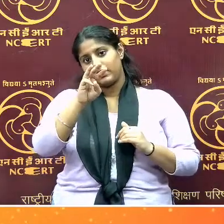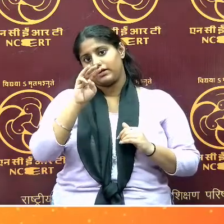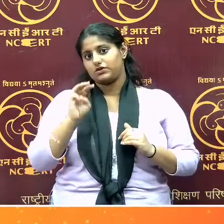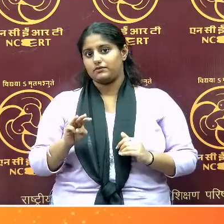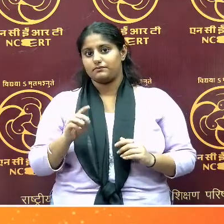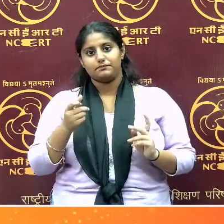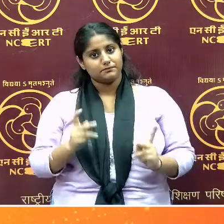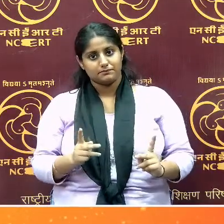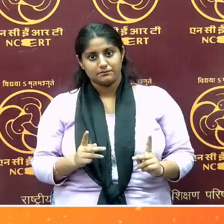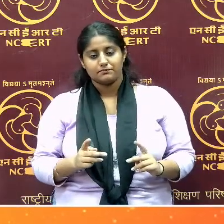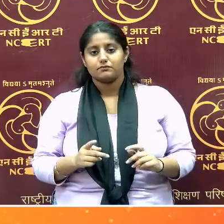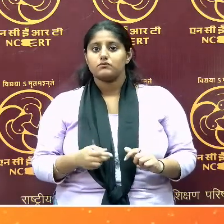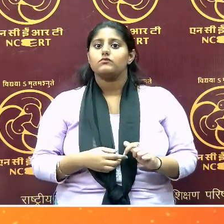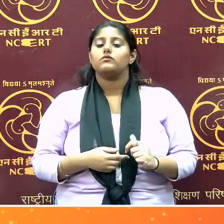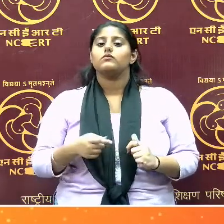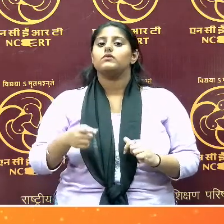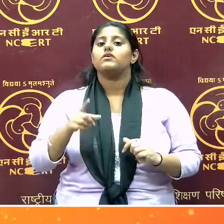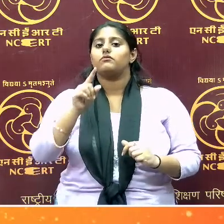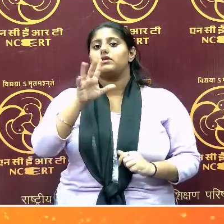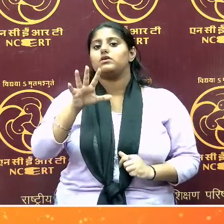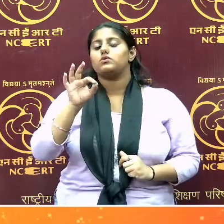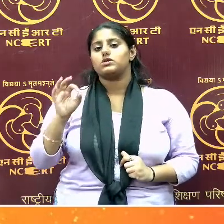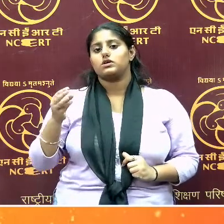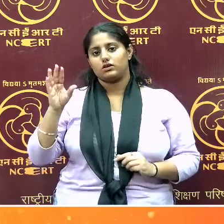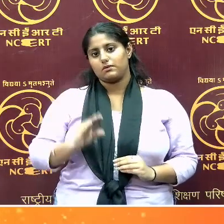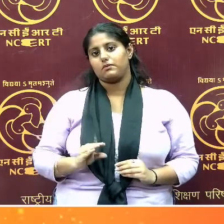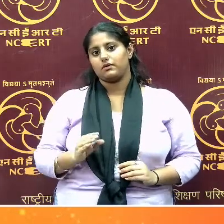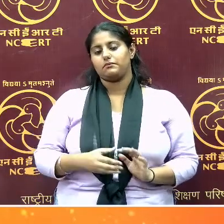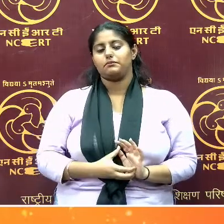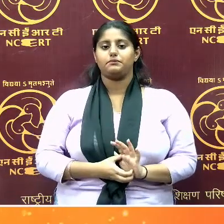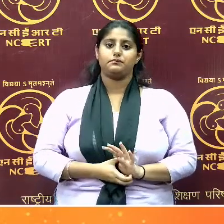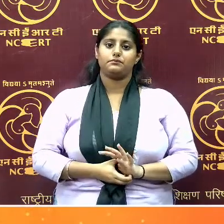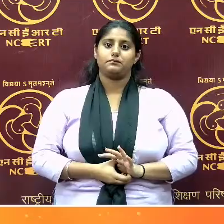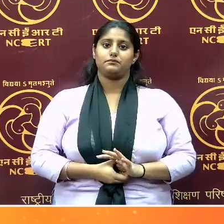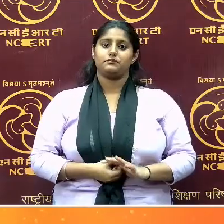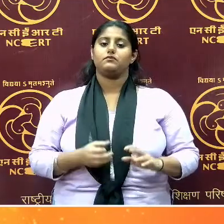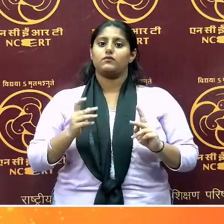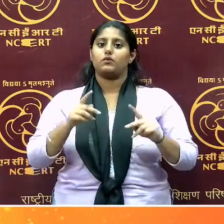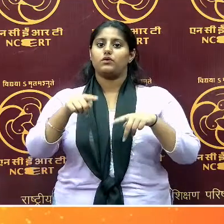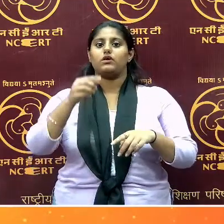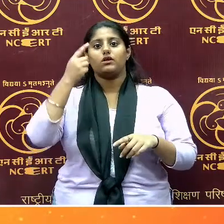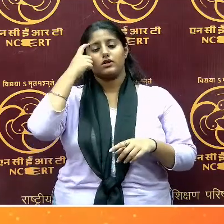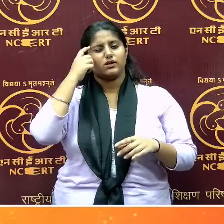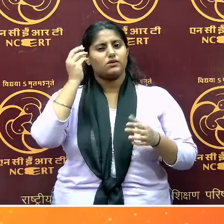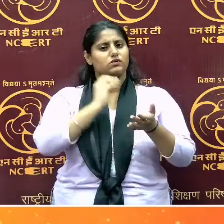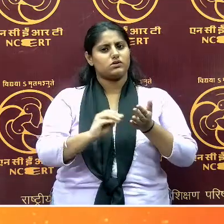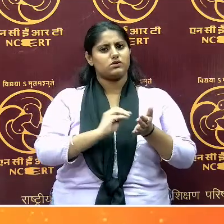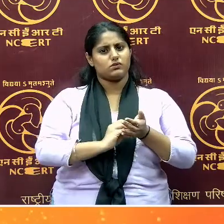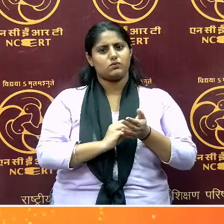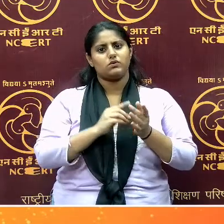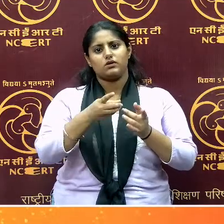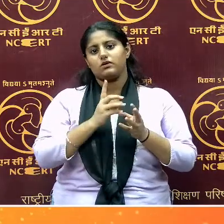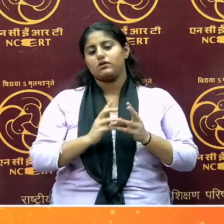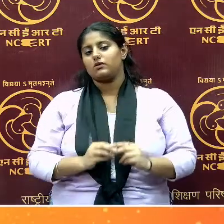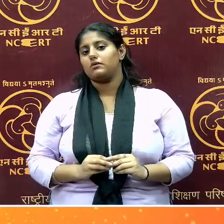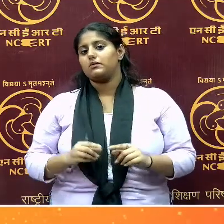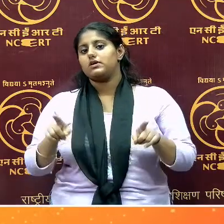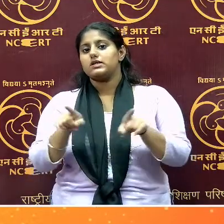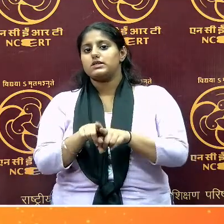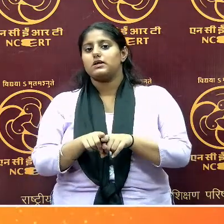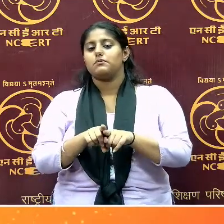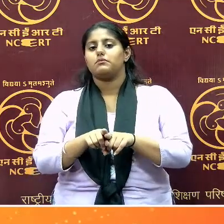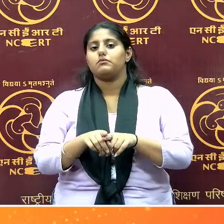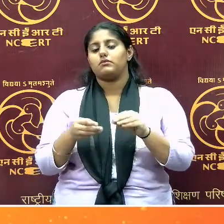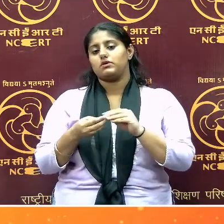Okay, because they are less than 1,500. Right. Now, think and write the numbers that have the same nearest